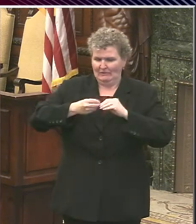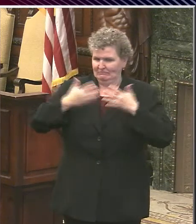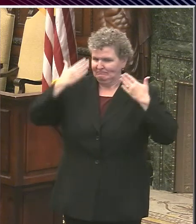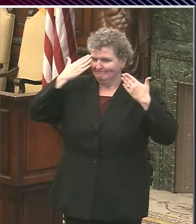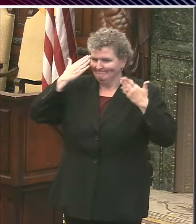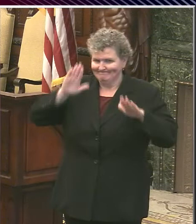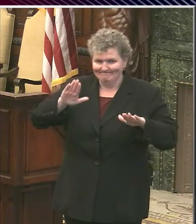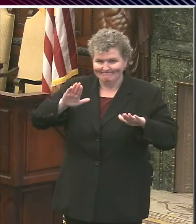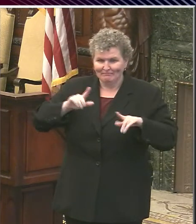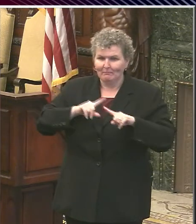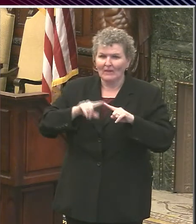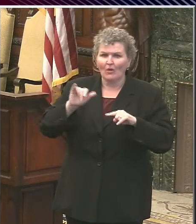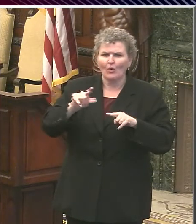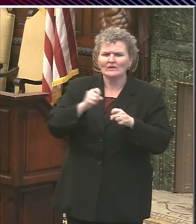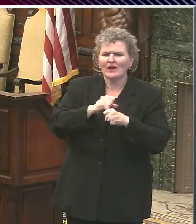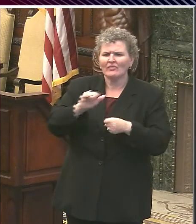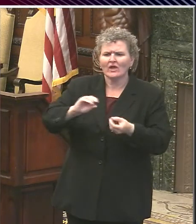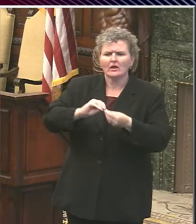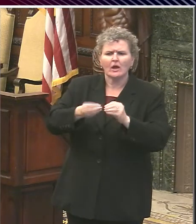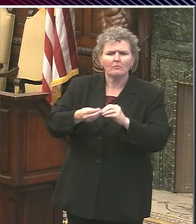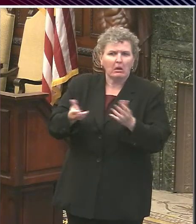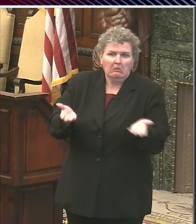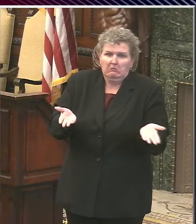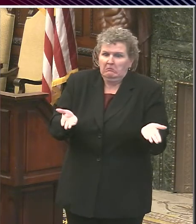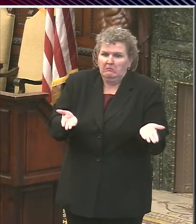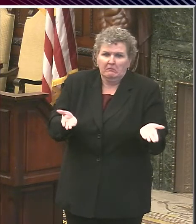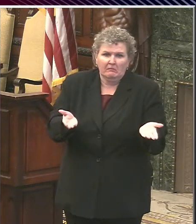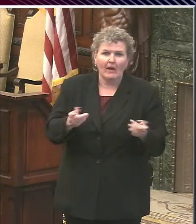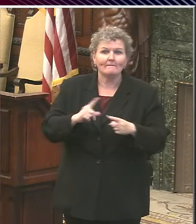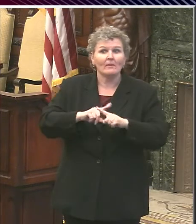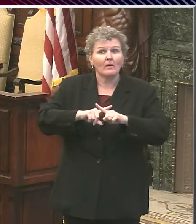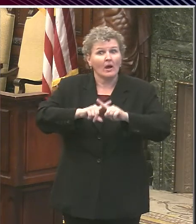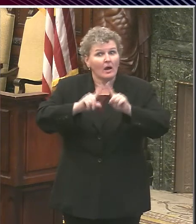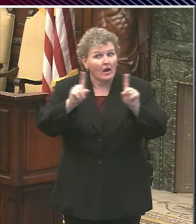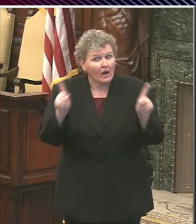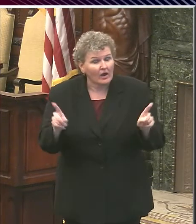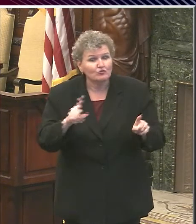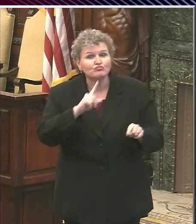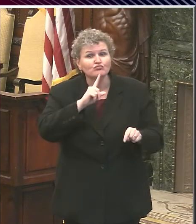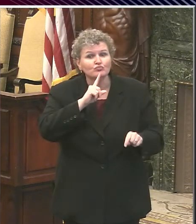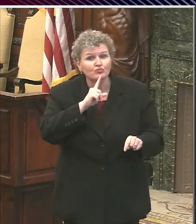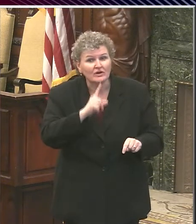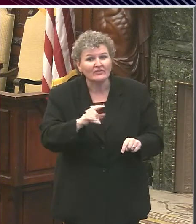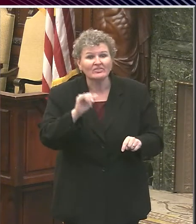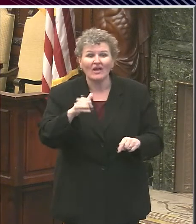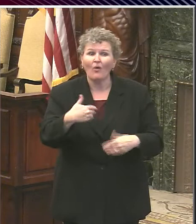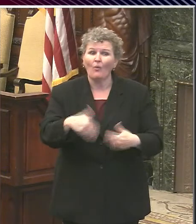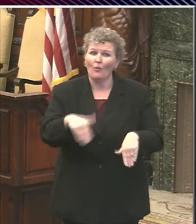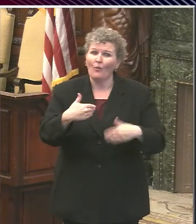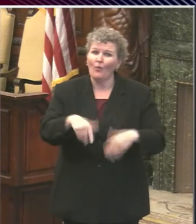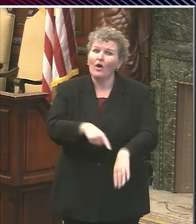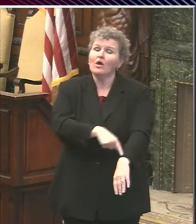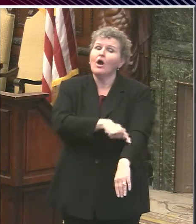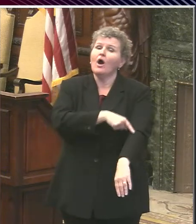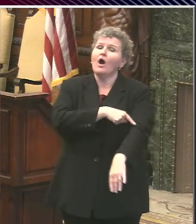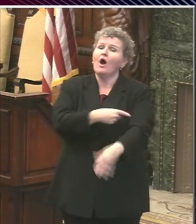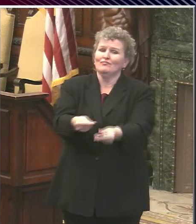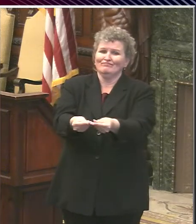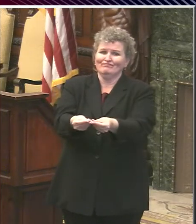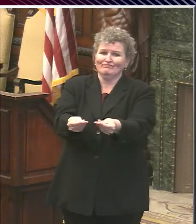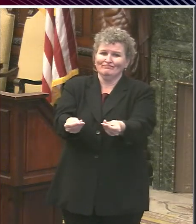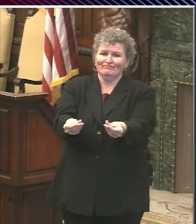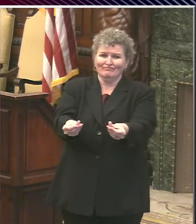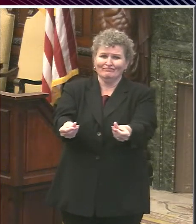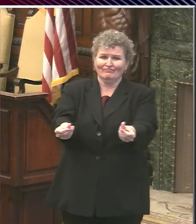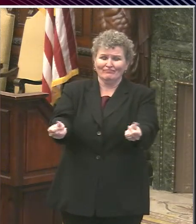Krasner's insistence. However, it does take a little while sometimes to solve crime. So perhaps if the crime happened